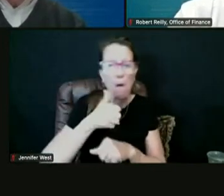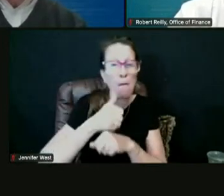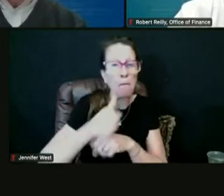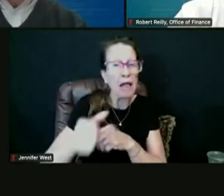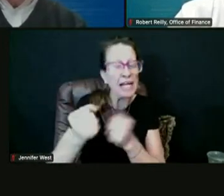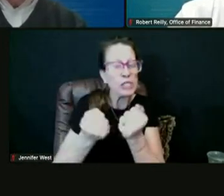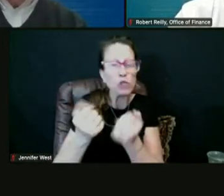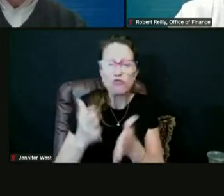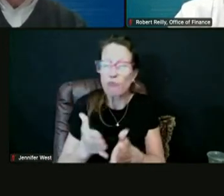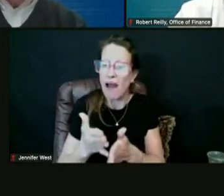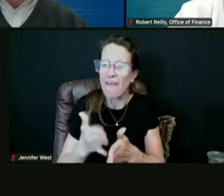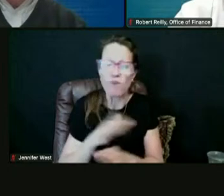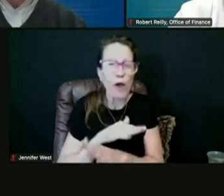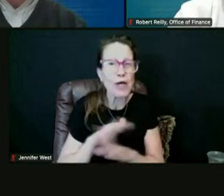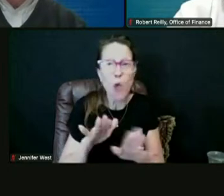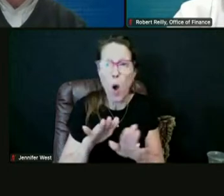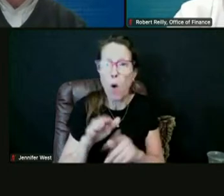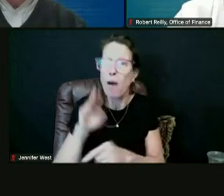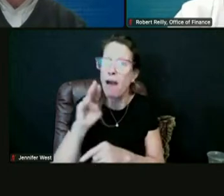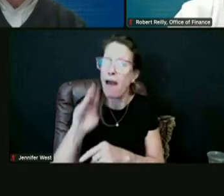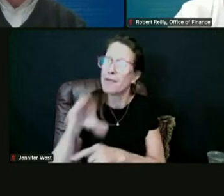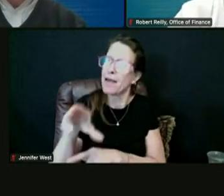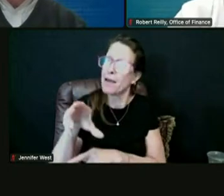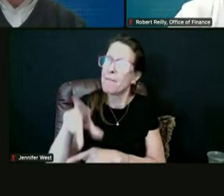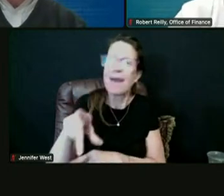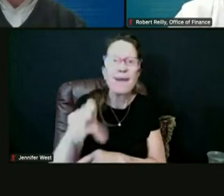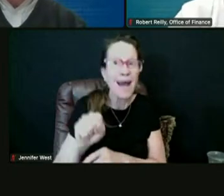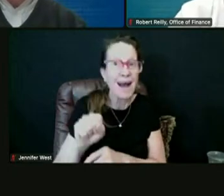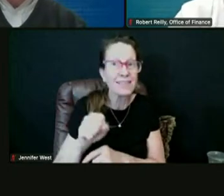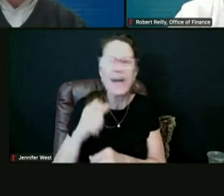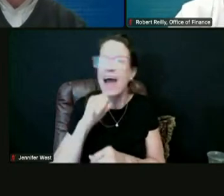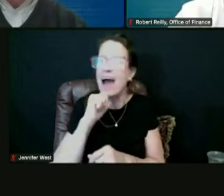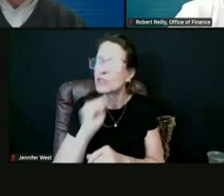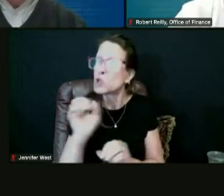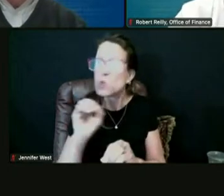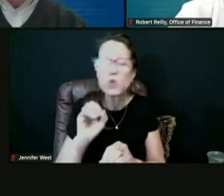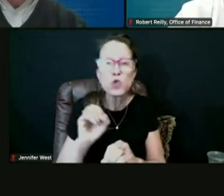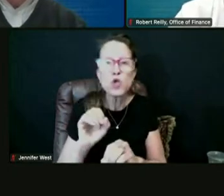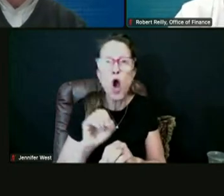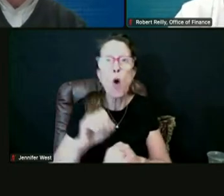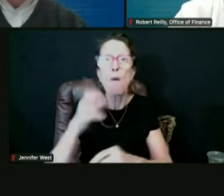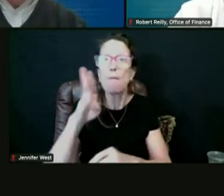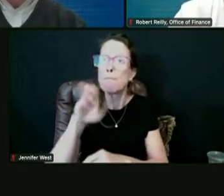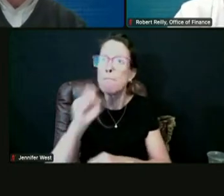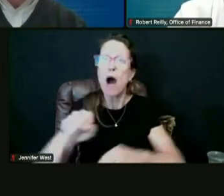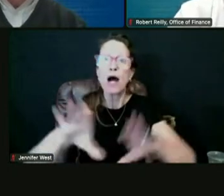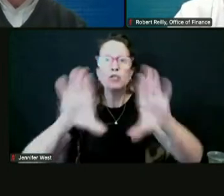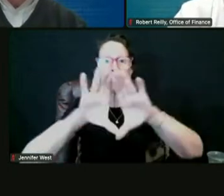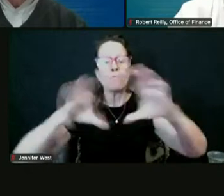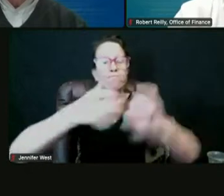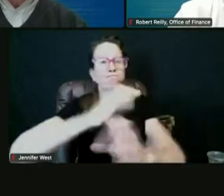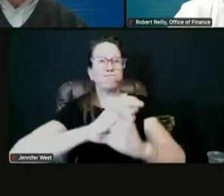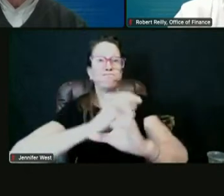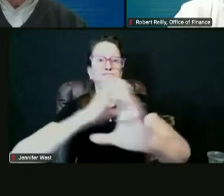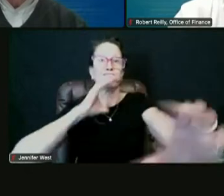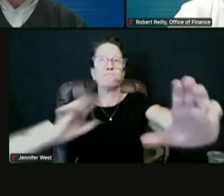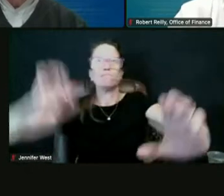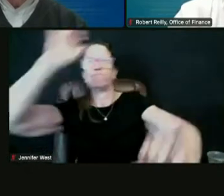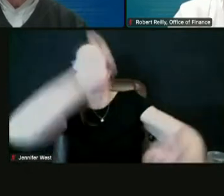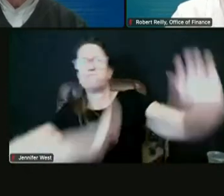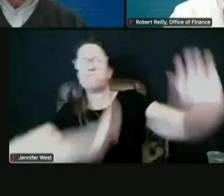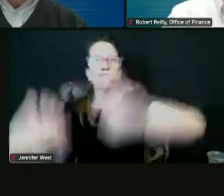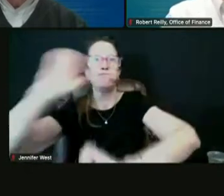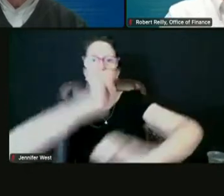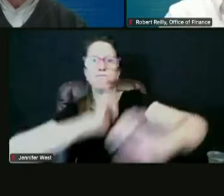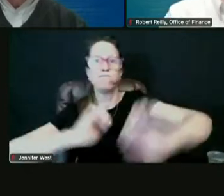whatsoever, because Montgomery County Public Schools has no bus wash facility for some reason, such as Ride-On and other county agencies that